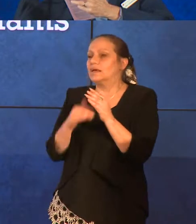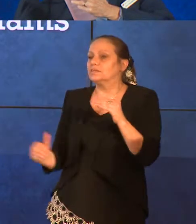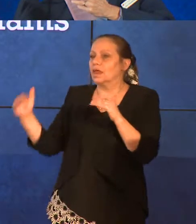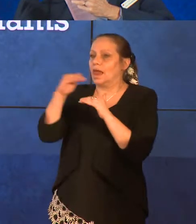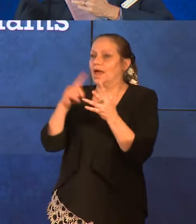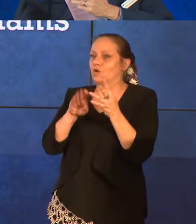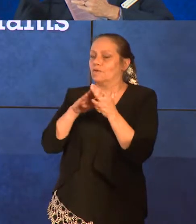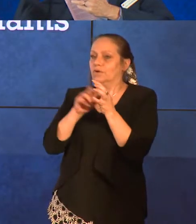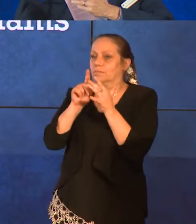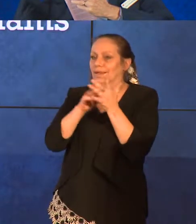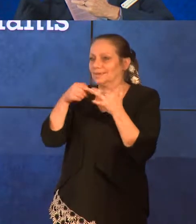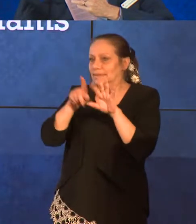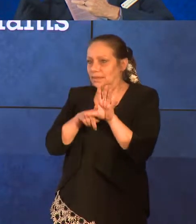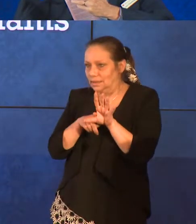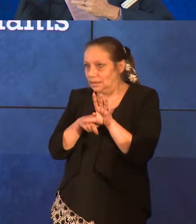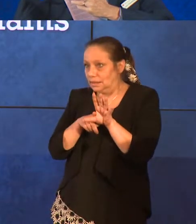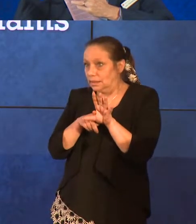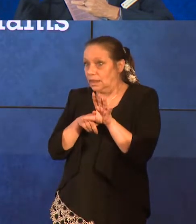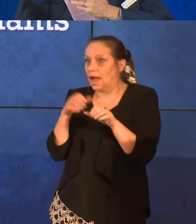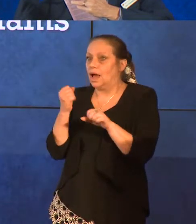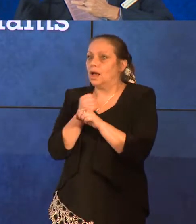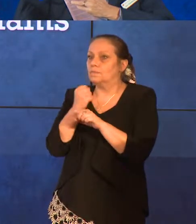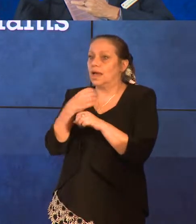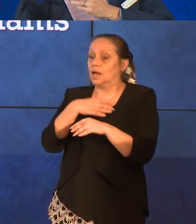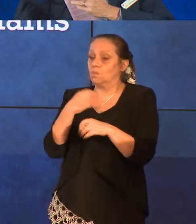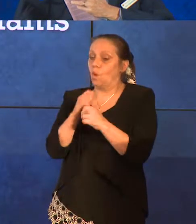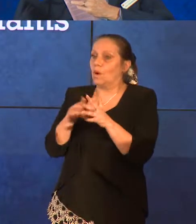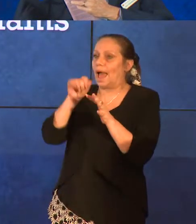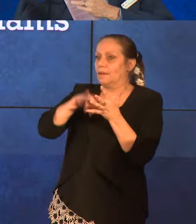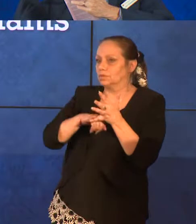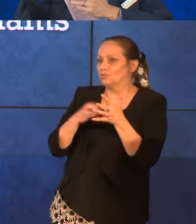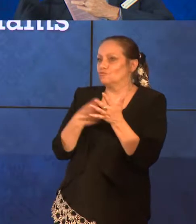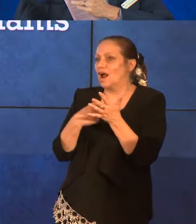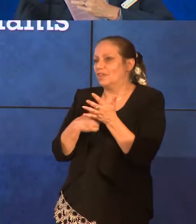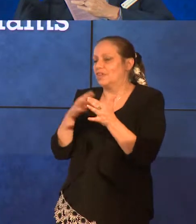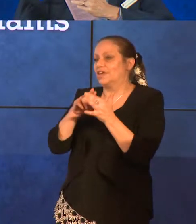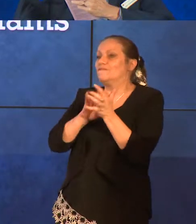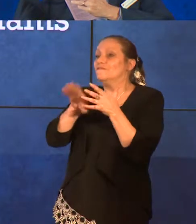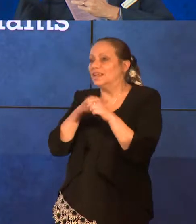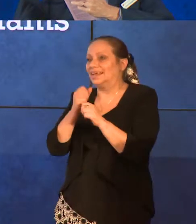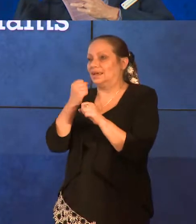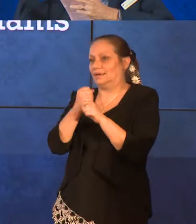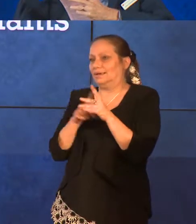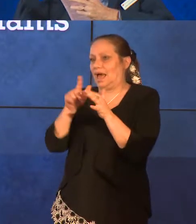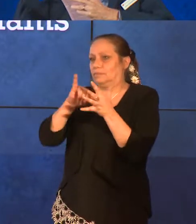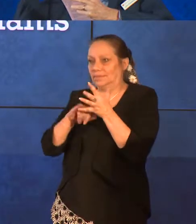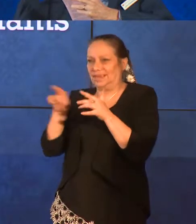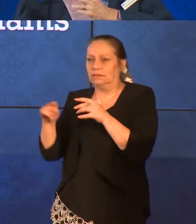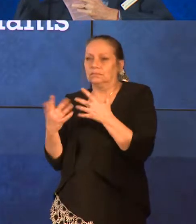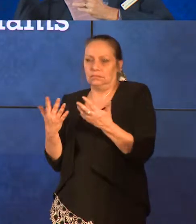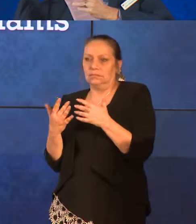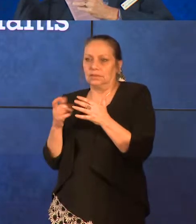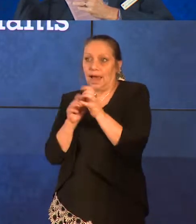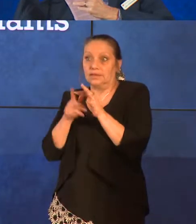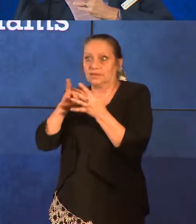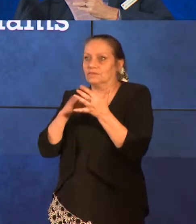complexity and probably creating more gaps than it was filling in some of those complex cases.